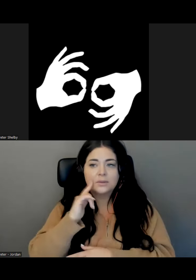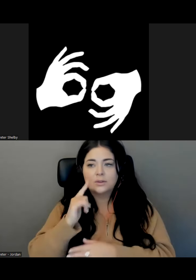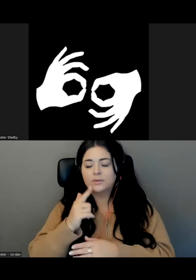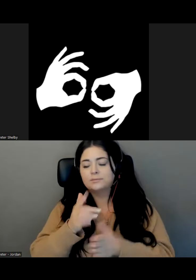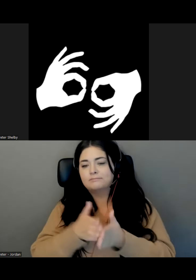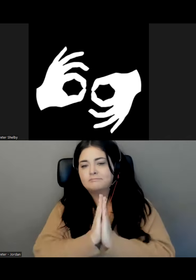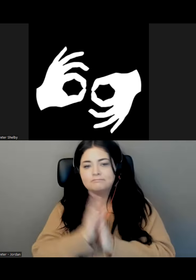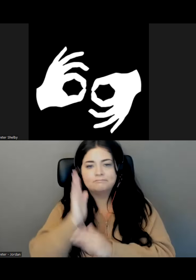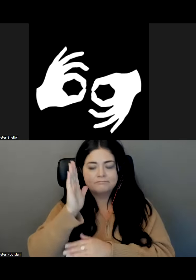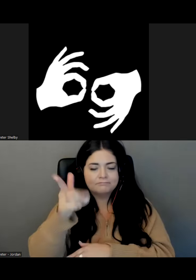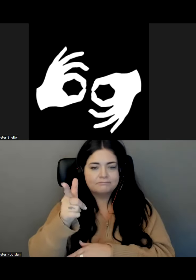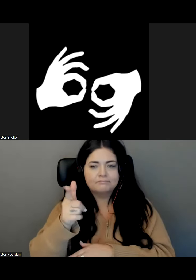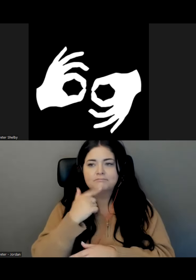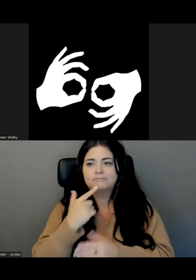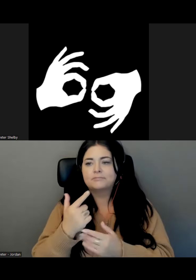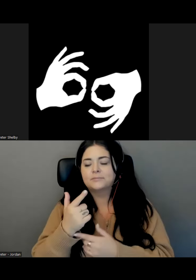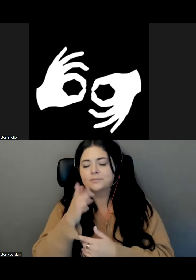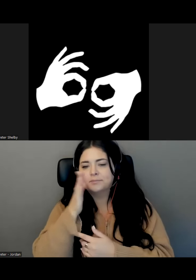don't hesitate to reach out and let me know.